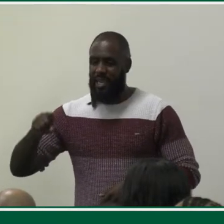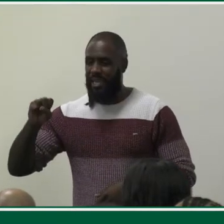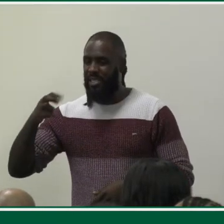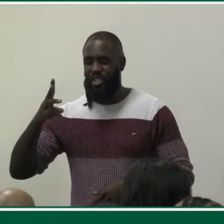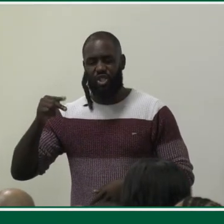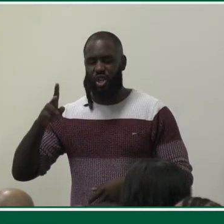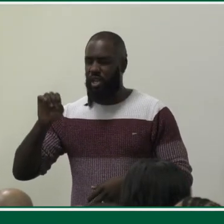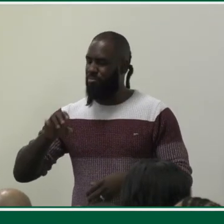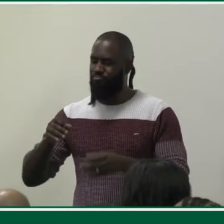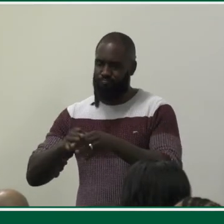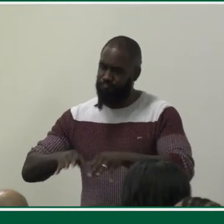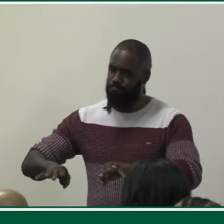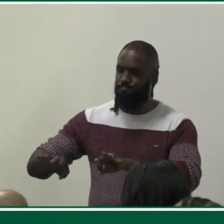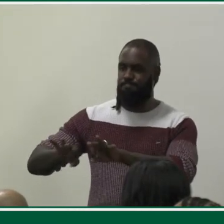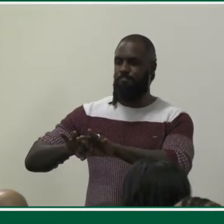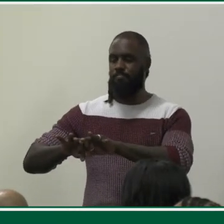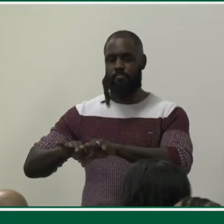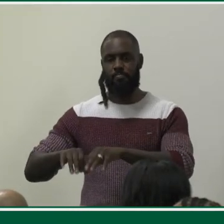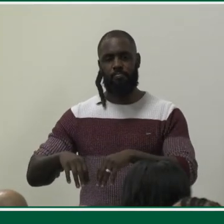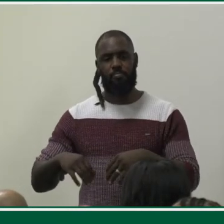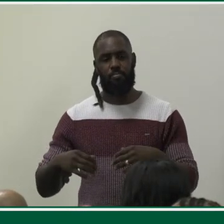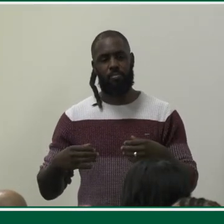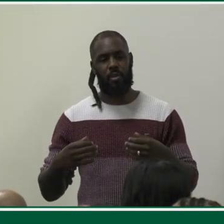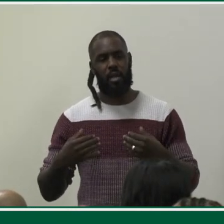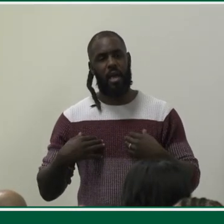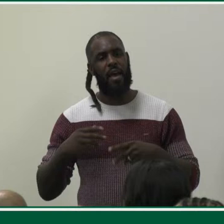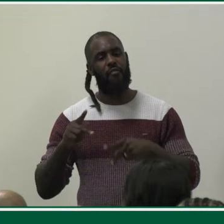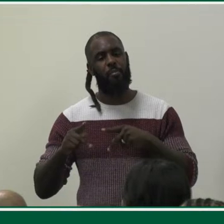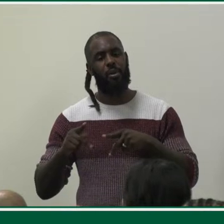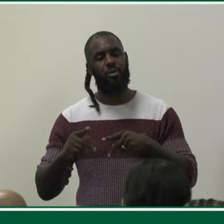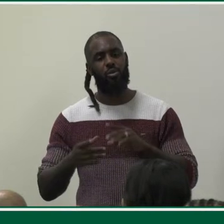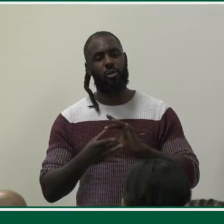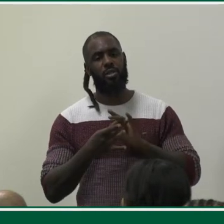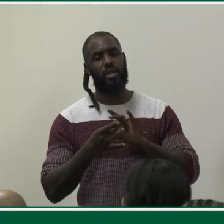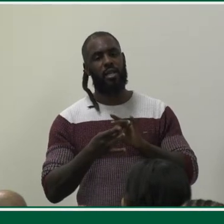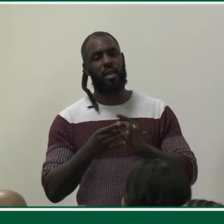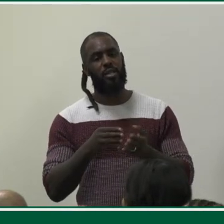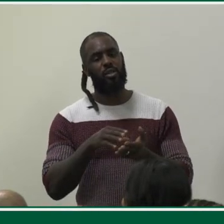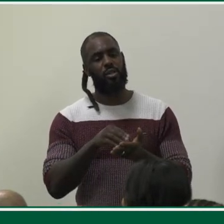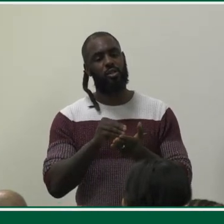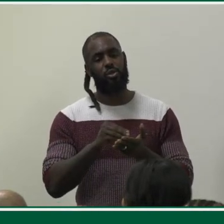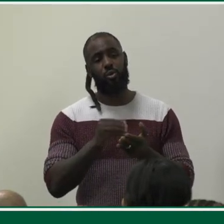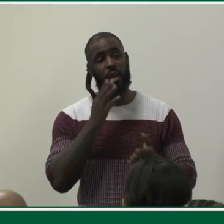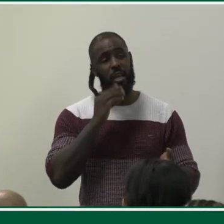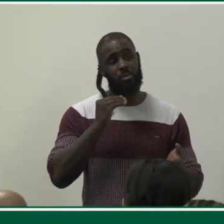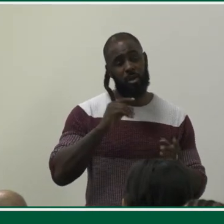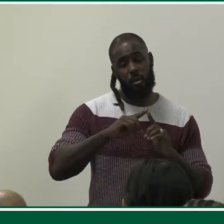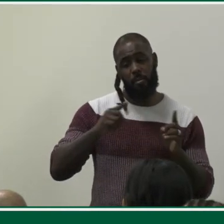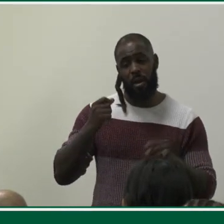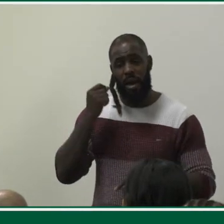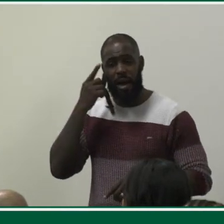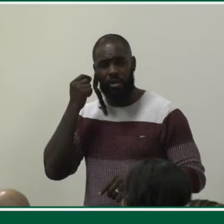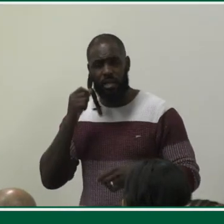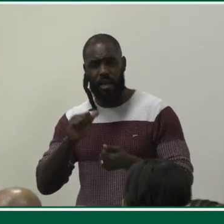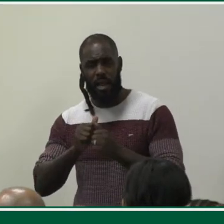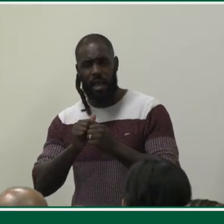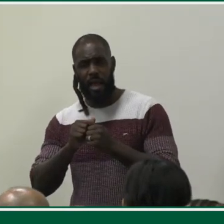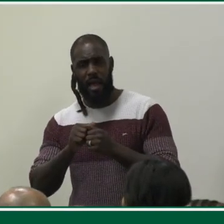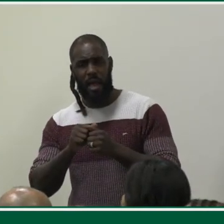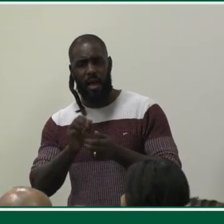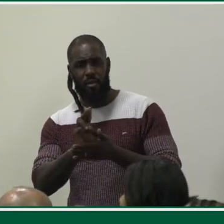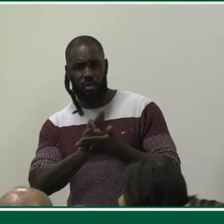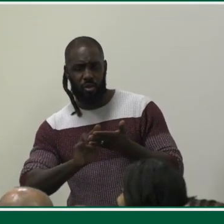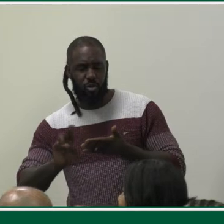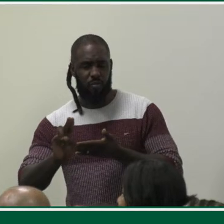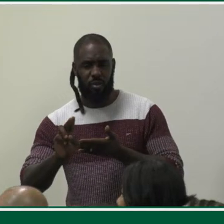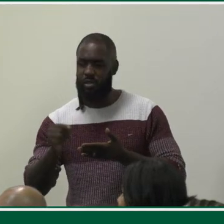us because we want to be able to make sure that we're having someone who's closer to that student experience, but also understands how college and university works. And so he's an